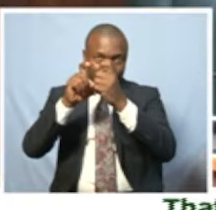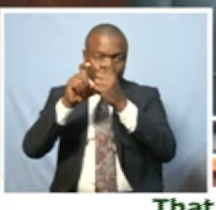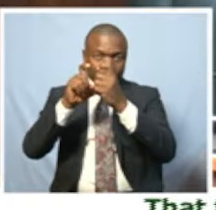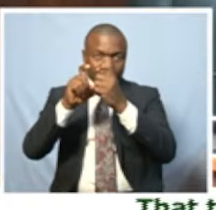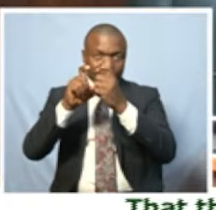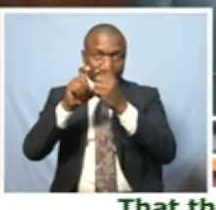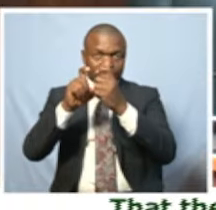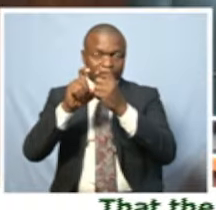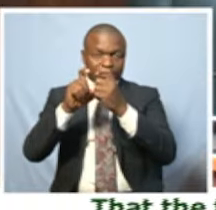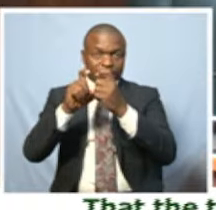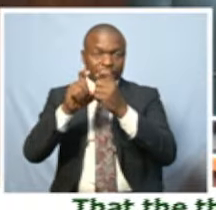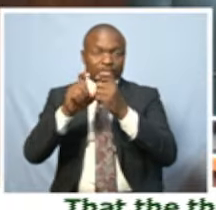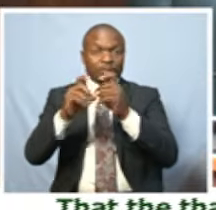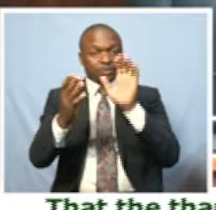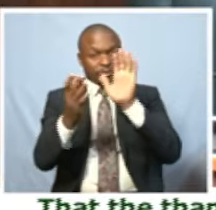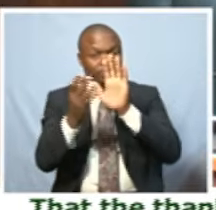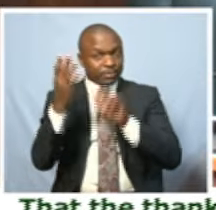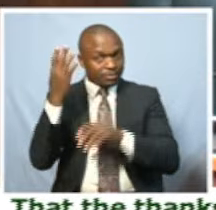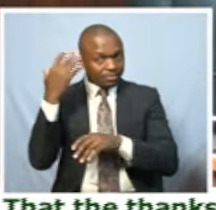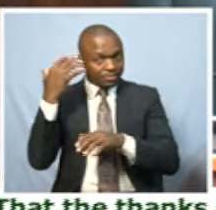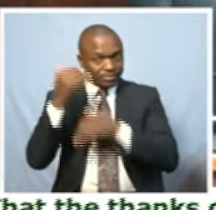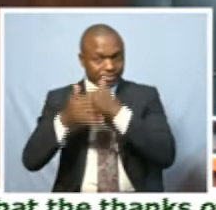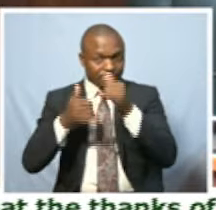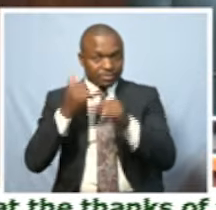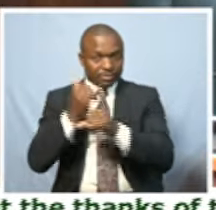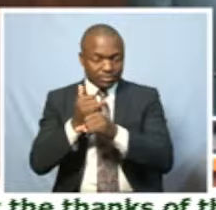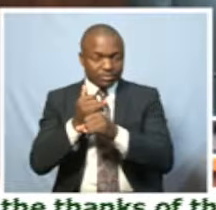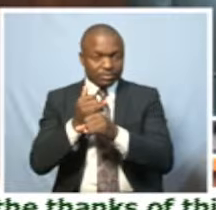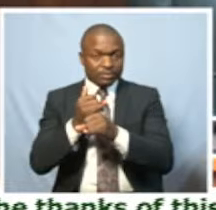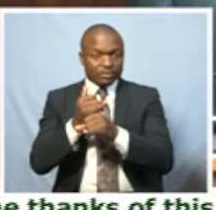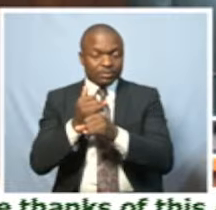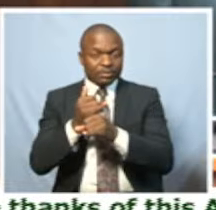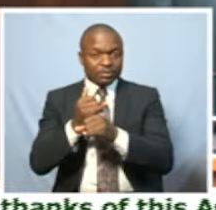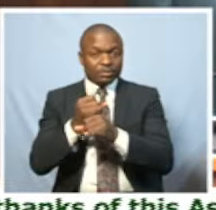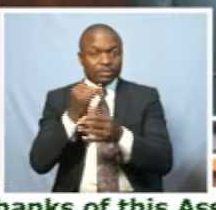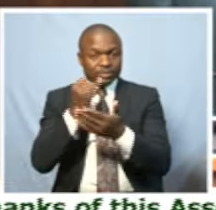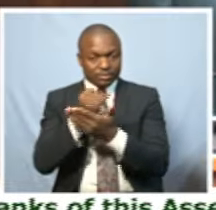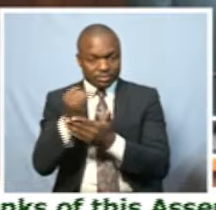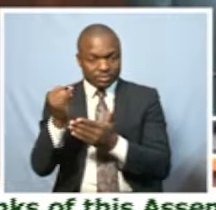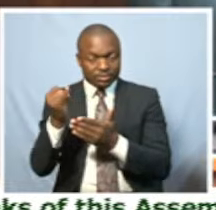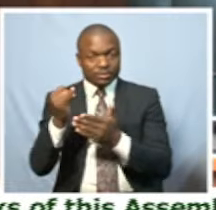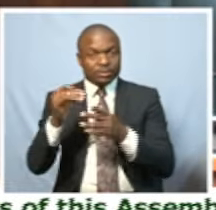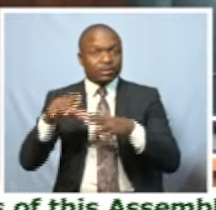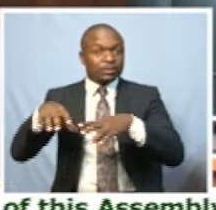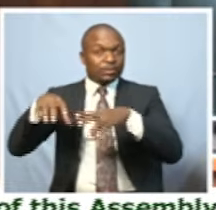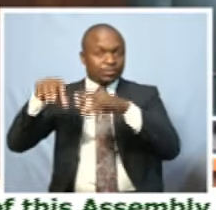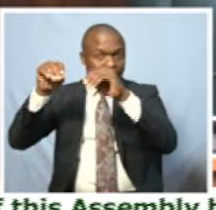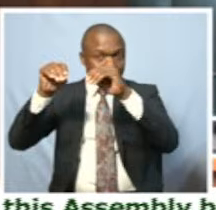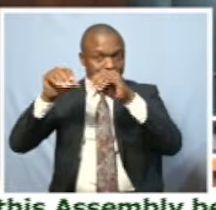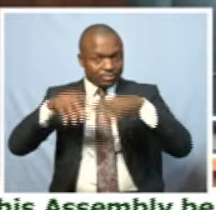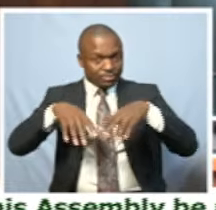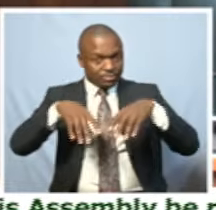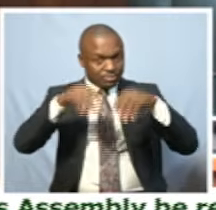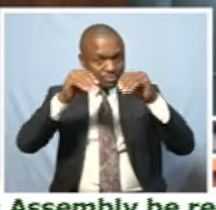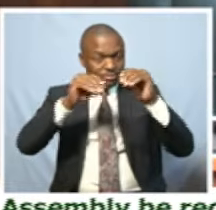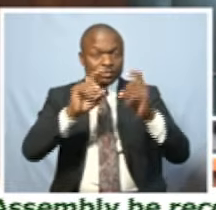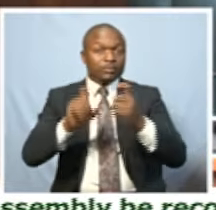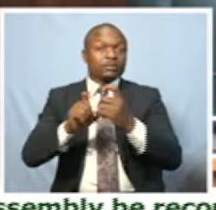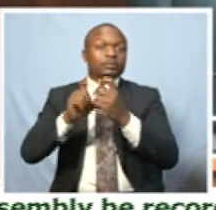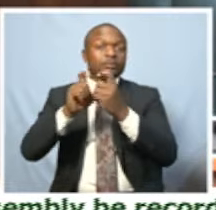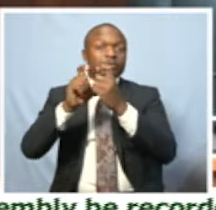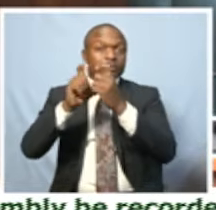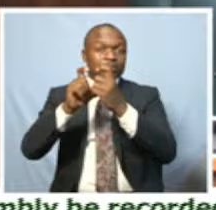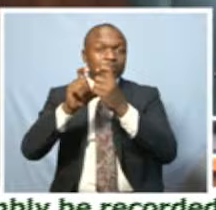characterized the past years, particularly the protracted load shedding that